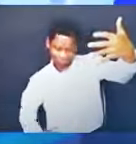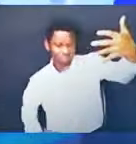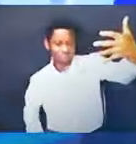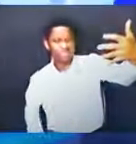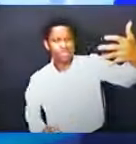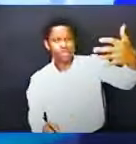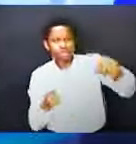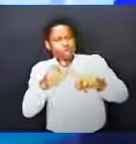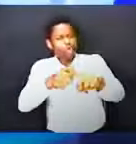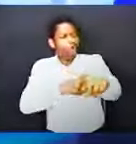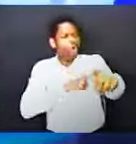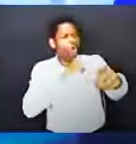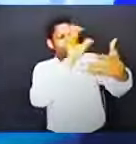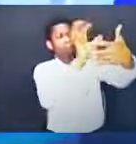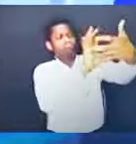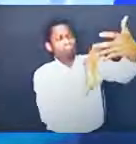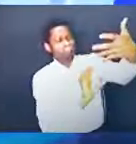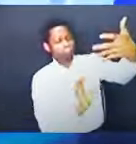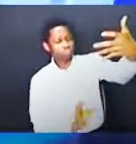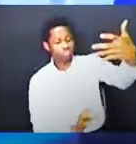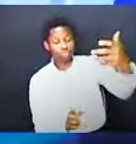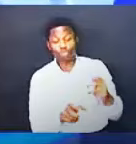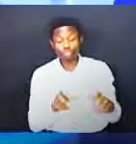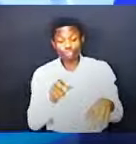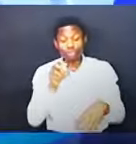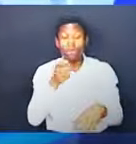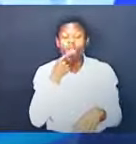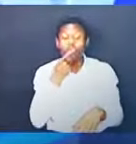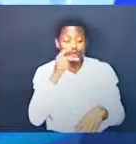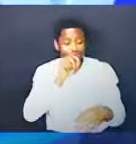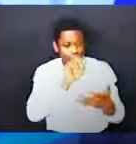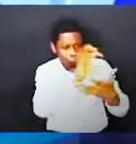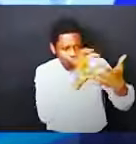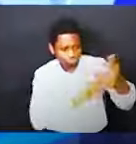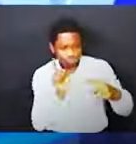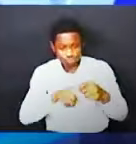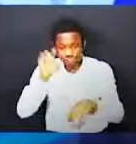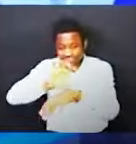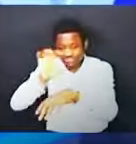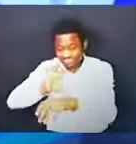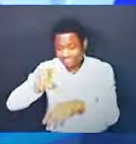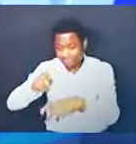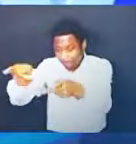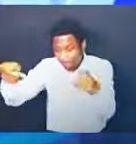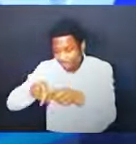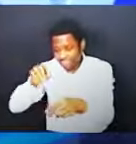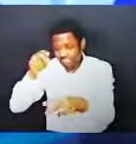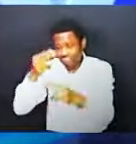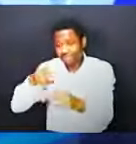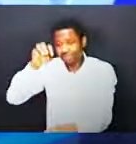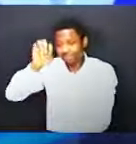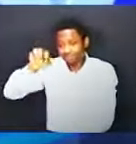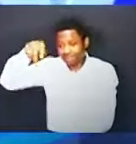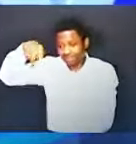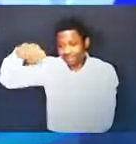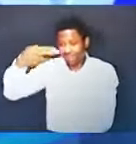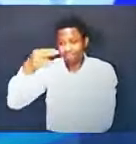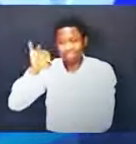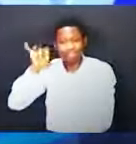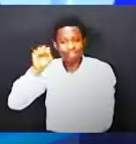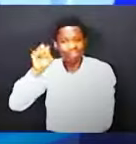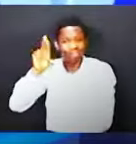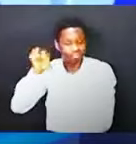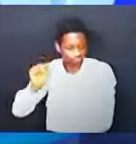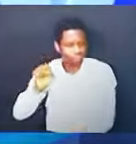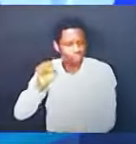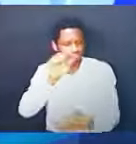he was writing to the church in Ephesus. And at a point, he was still writing, but he was